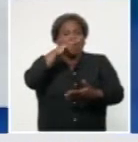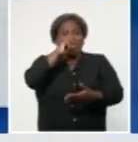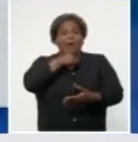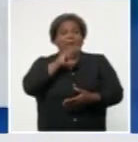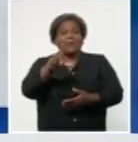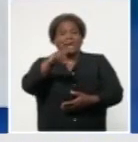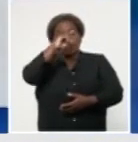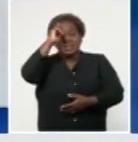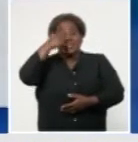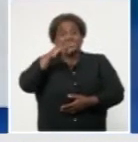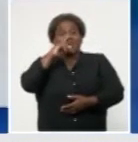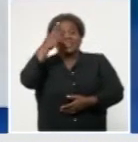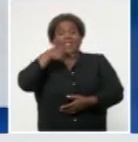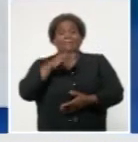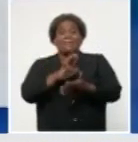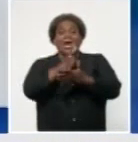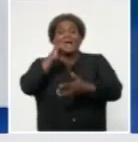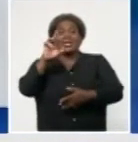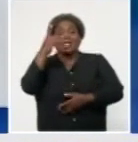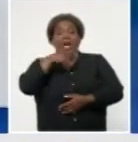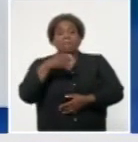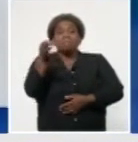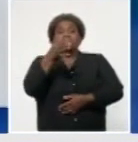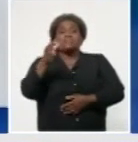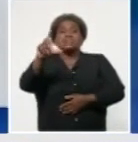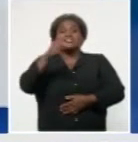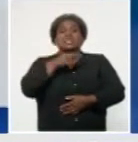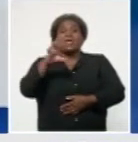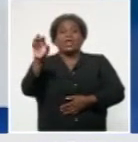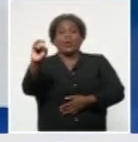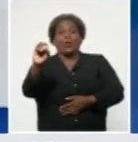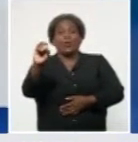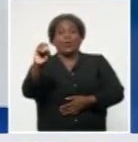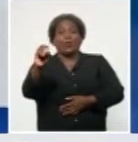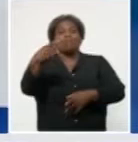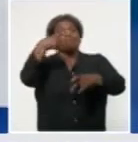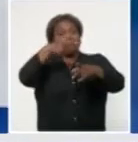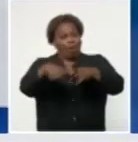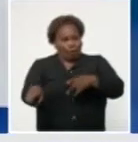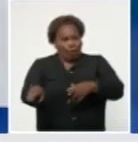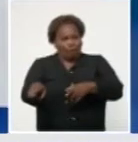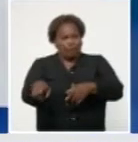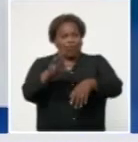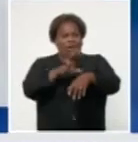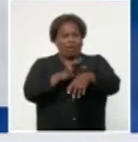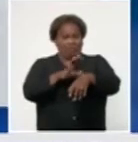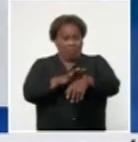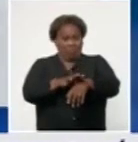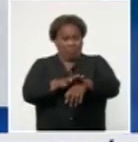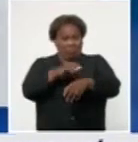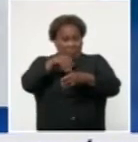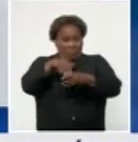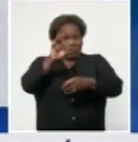municipalities: Centro Habana, Habana del Este, and Cotorro, as you can see in the graph.